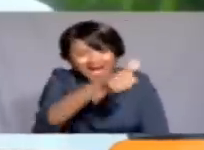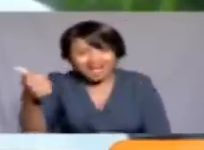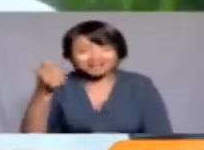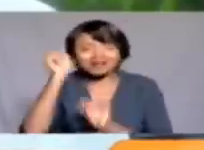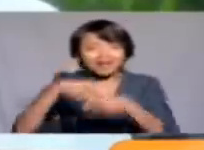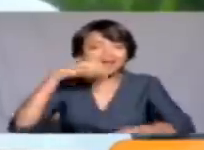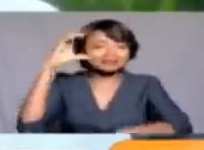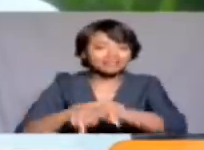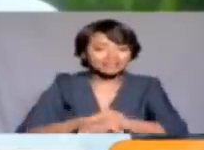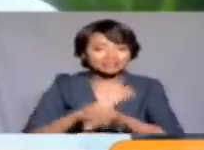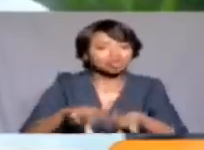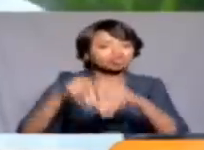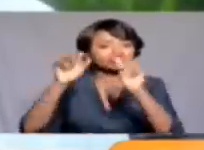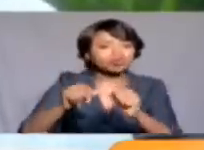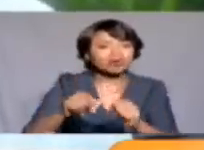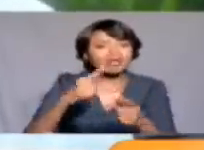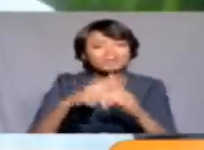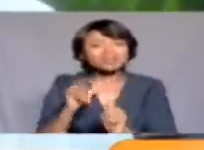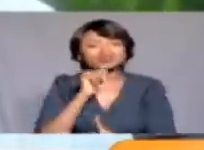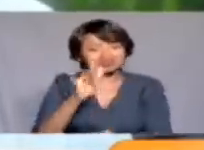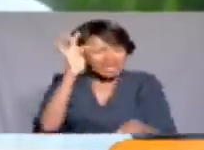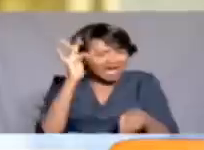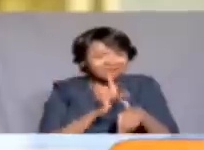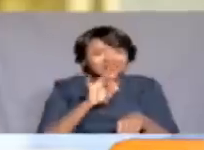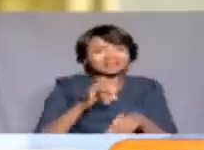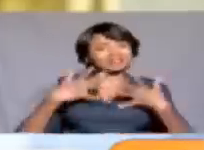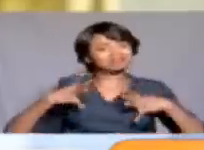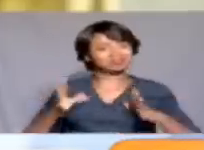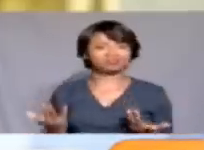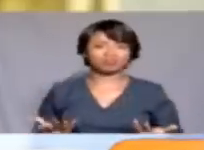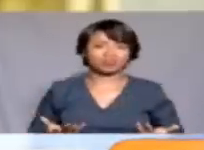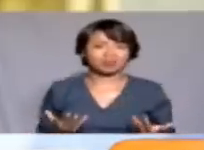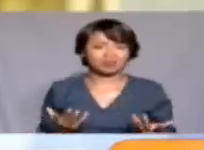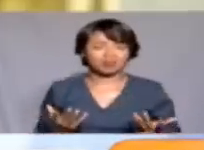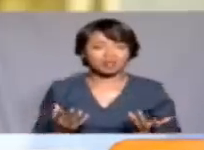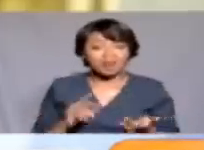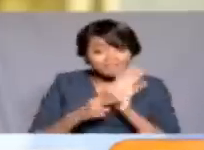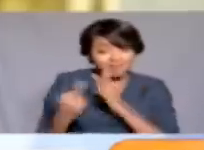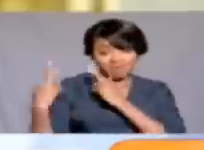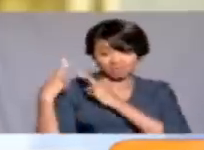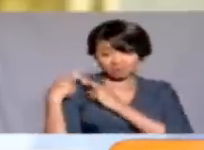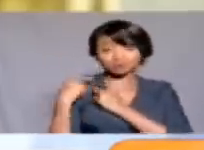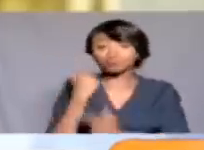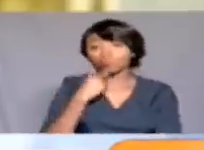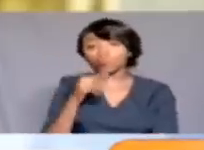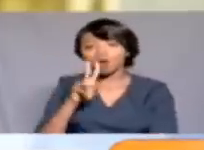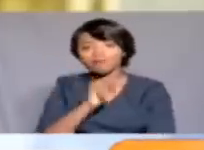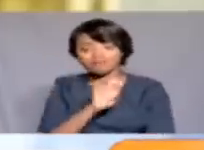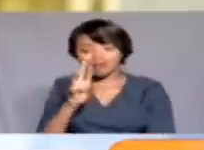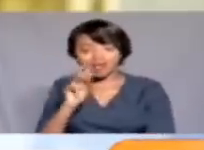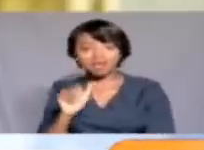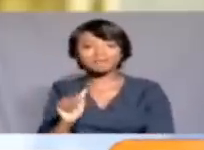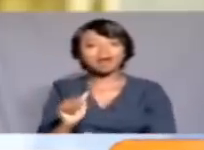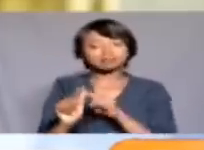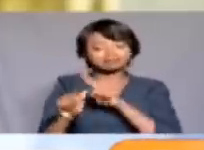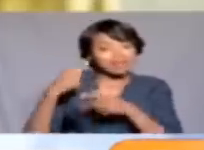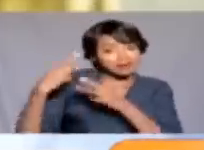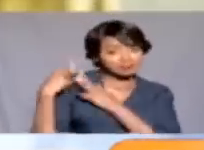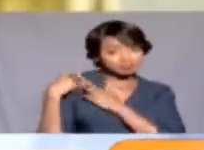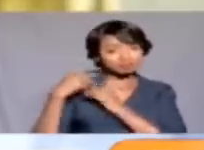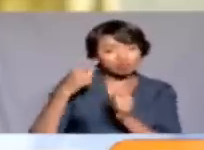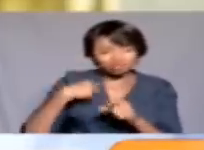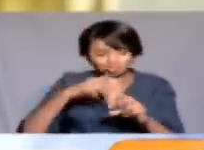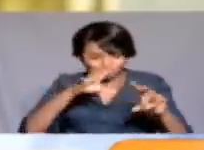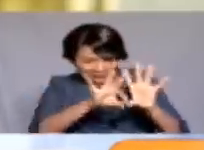impacting on other ecosystems and people. It is NEMA's responsibility to undertake the environmental